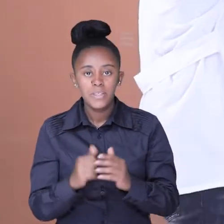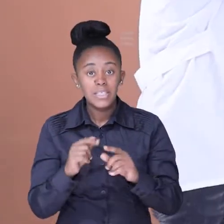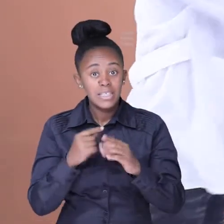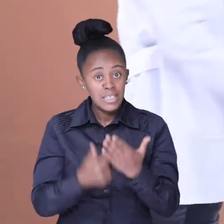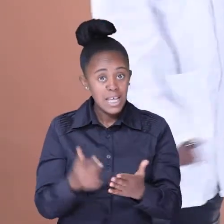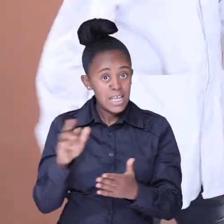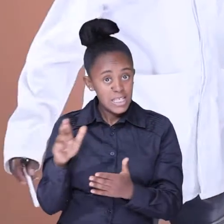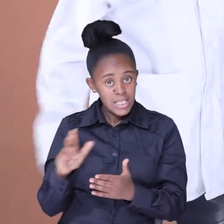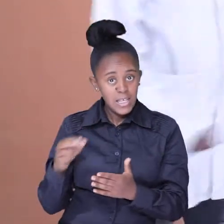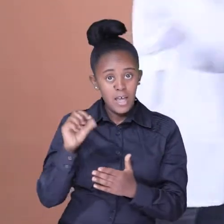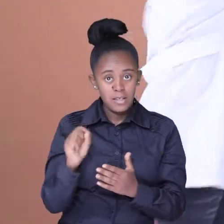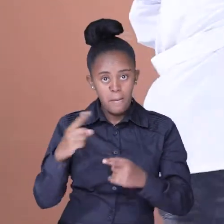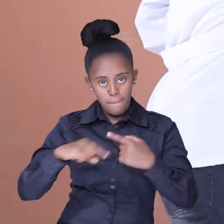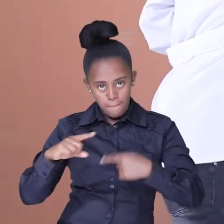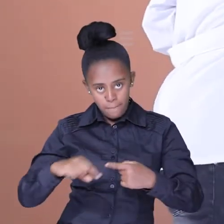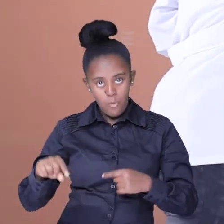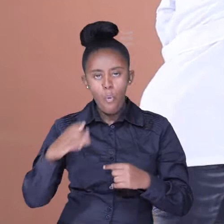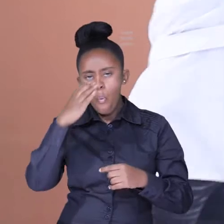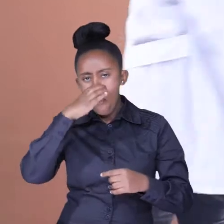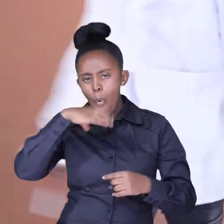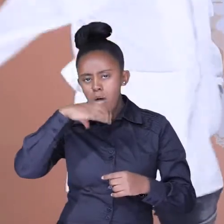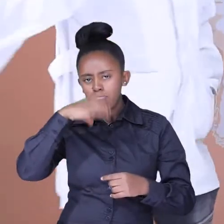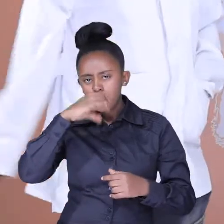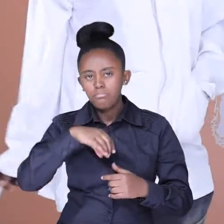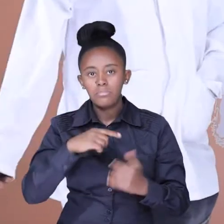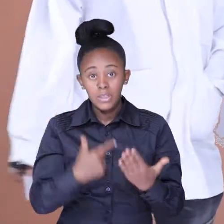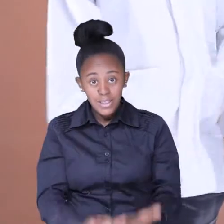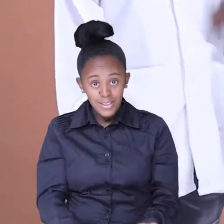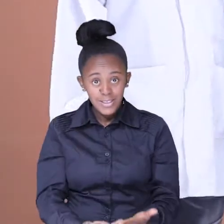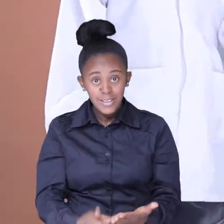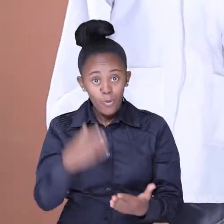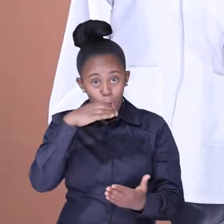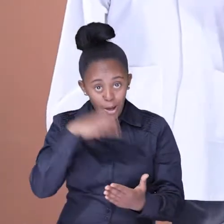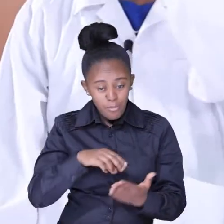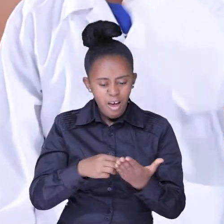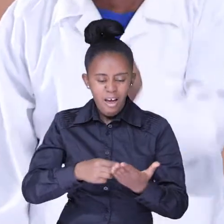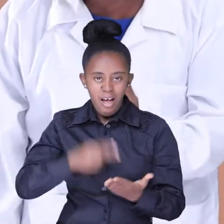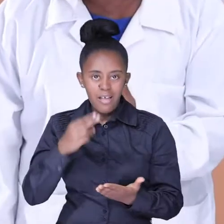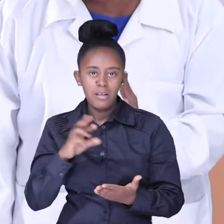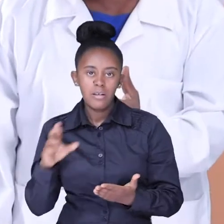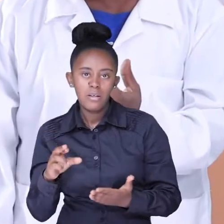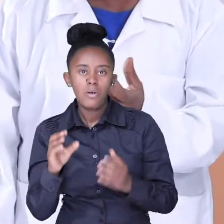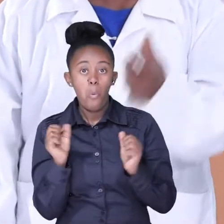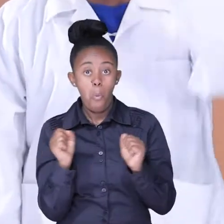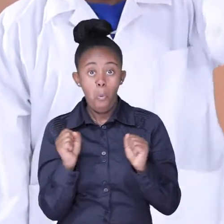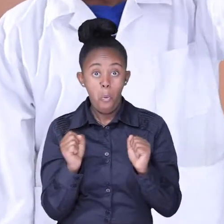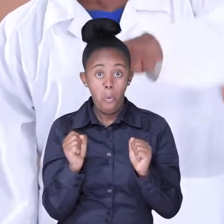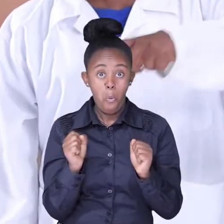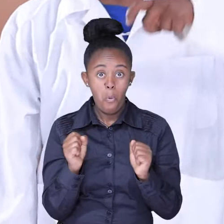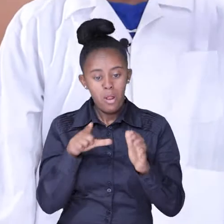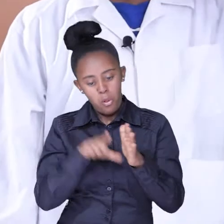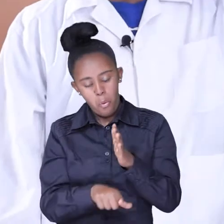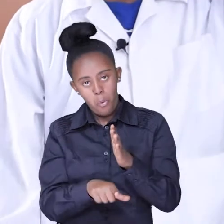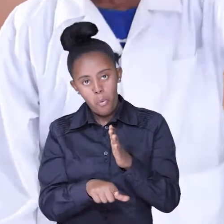resistance drop as it becomes what? Warm. This thermosistor is what? High resistance when it is cold, and low,